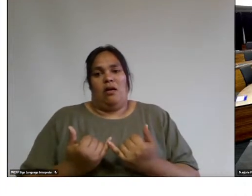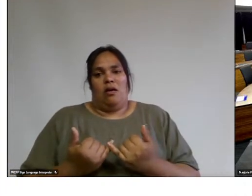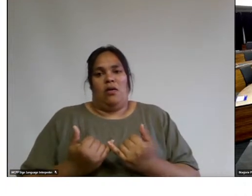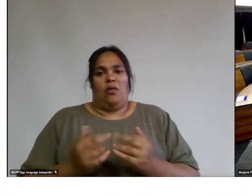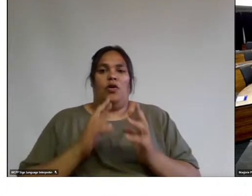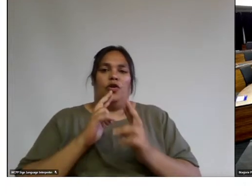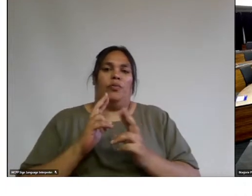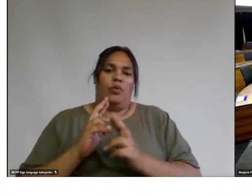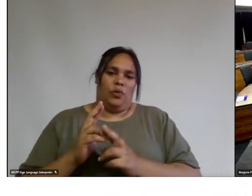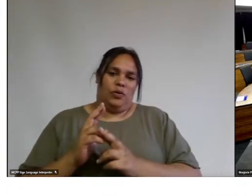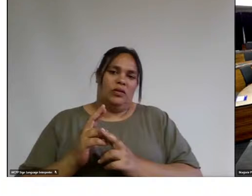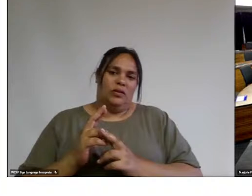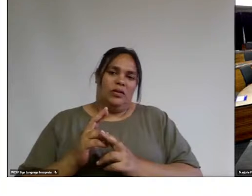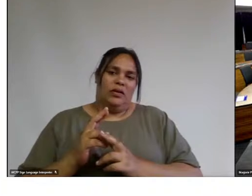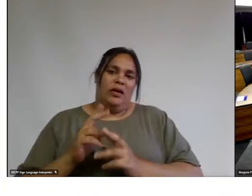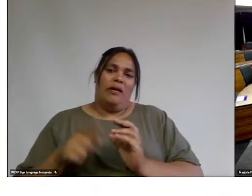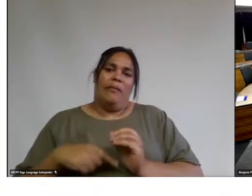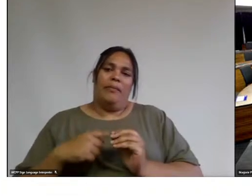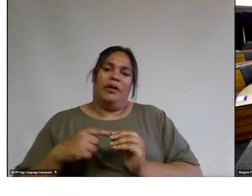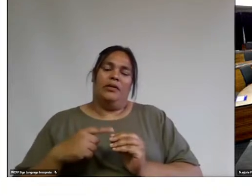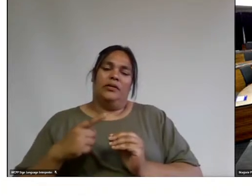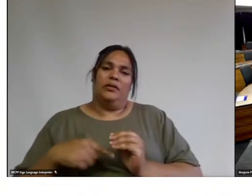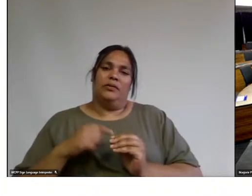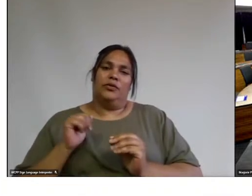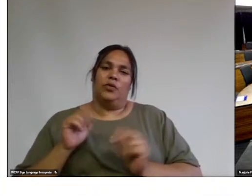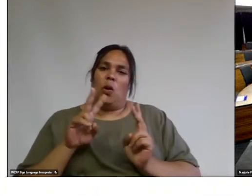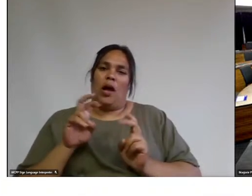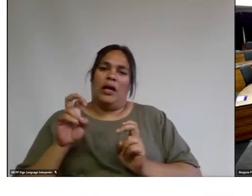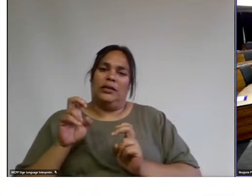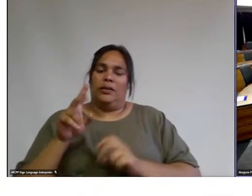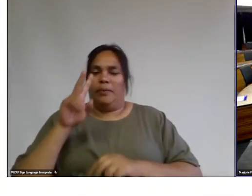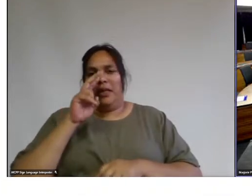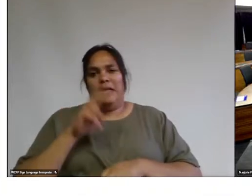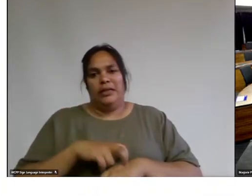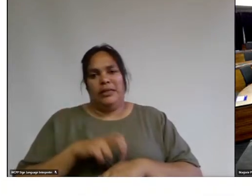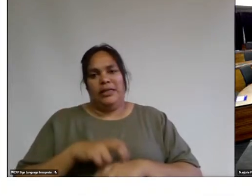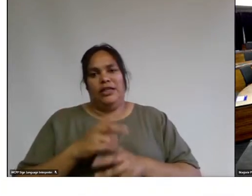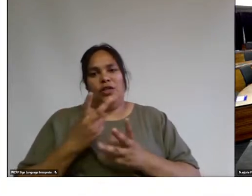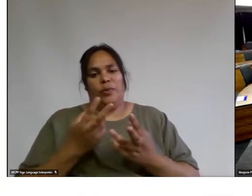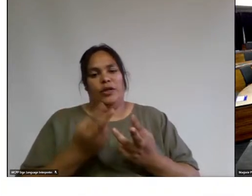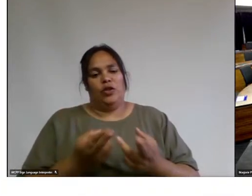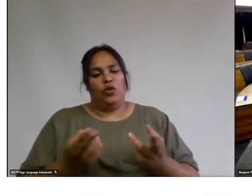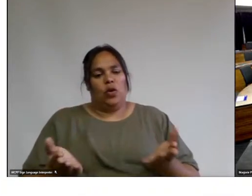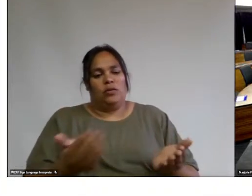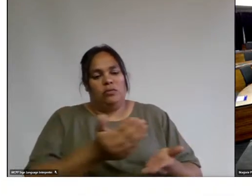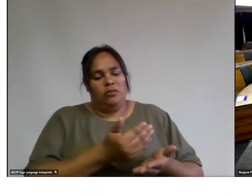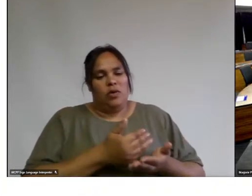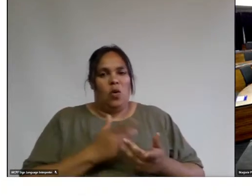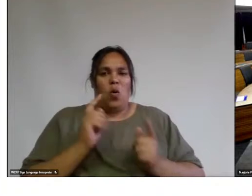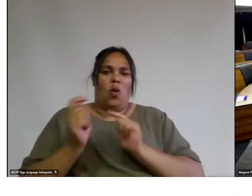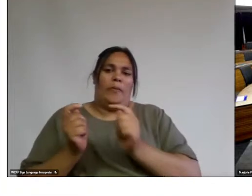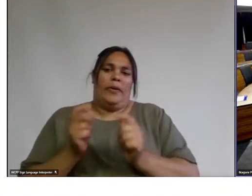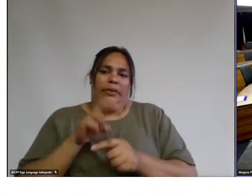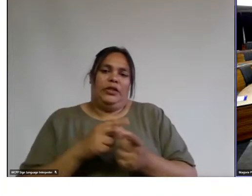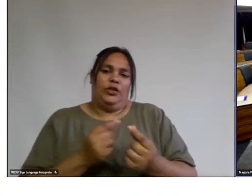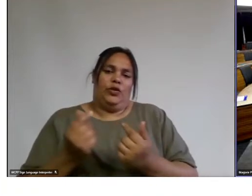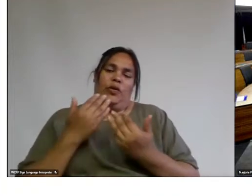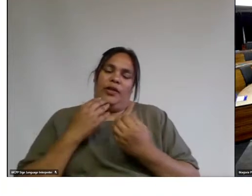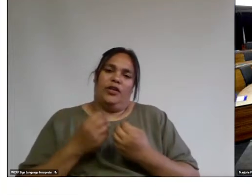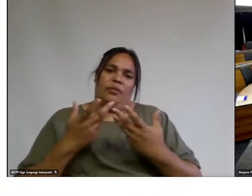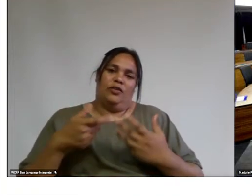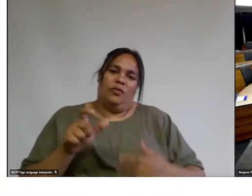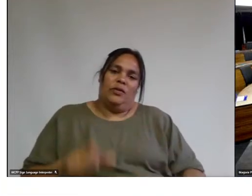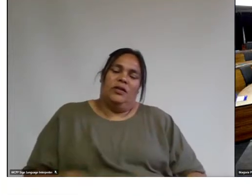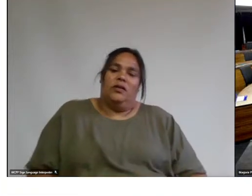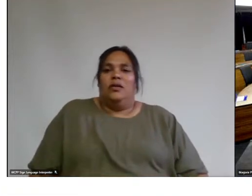reporting year in terms of the items that needed to be sourced or payments that needed to be made. Thank you very much,